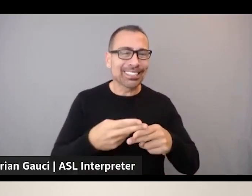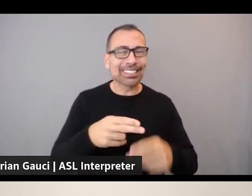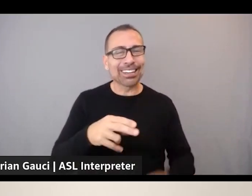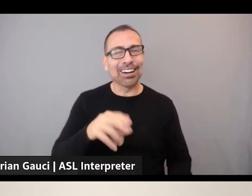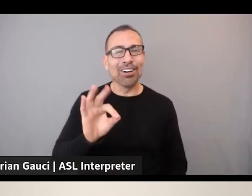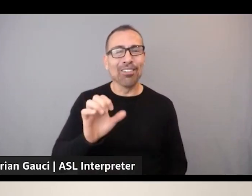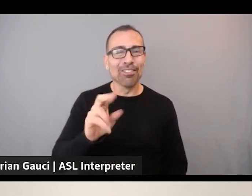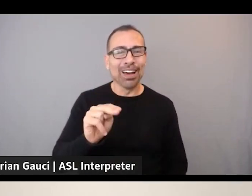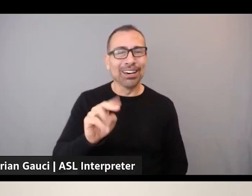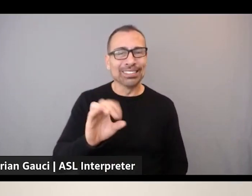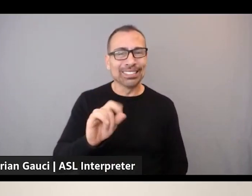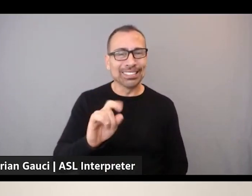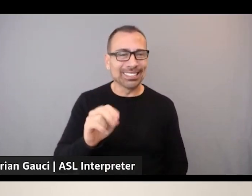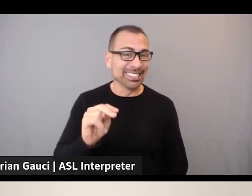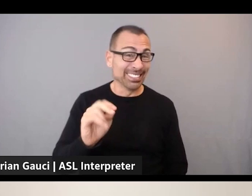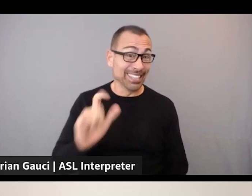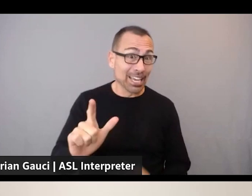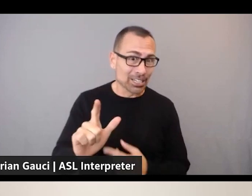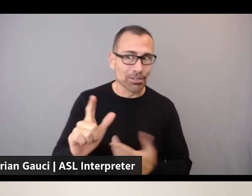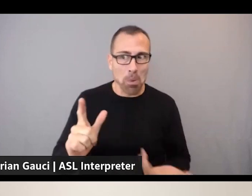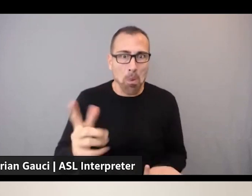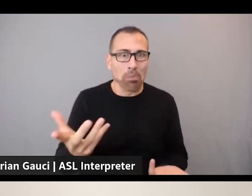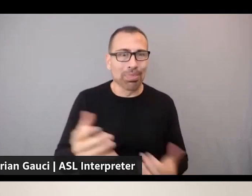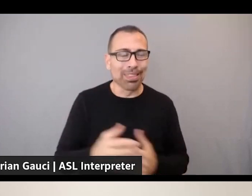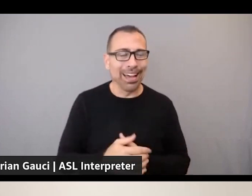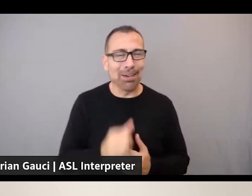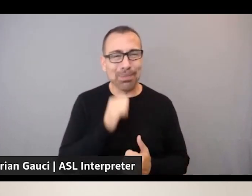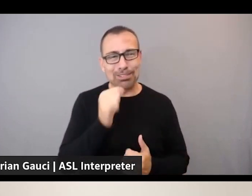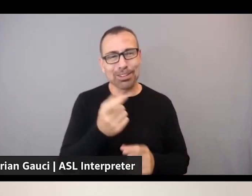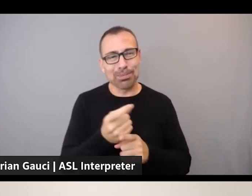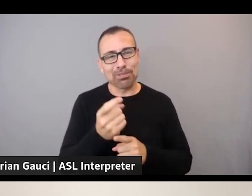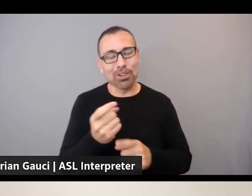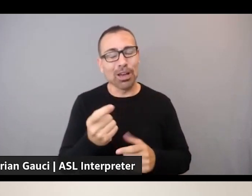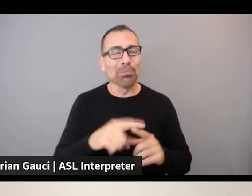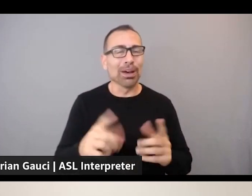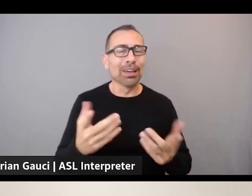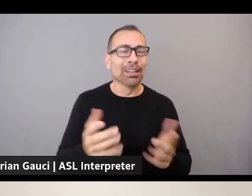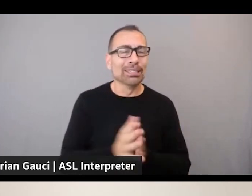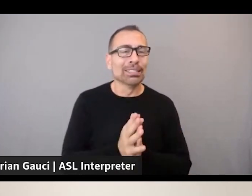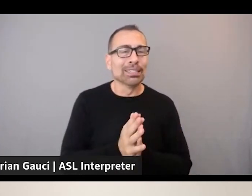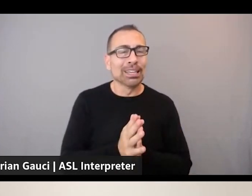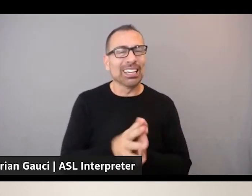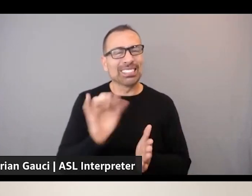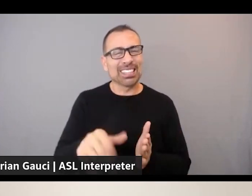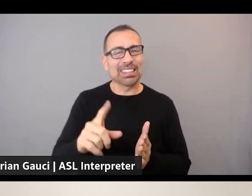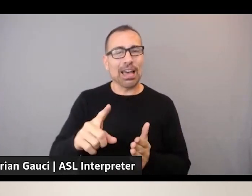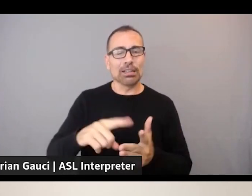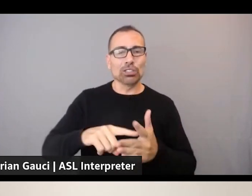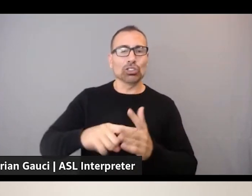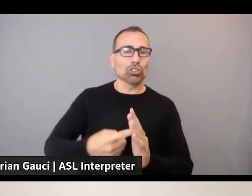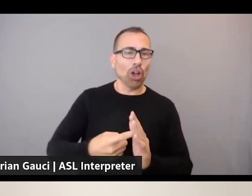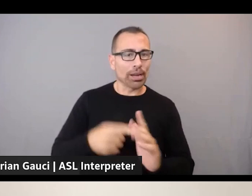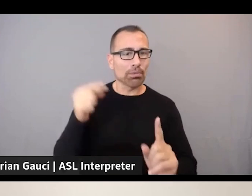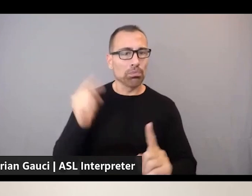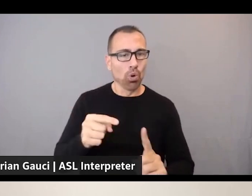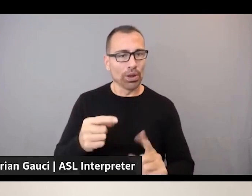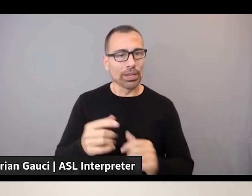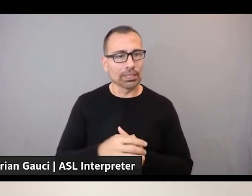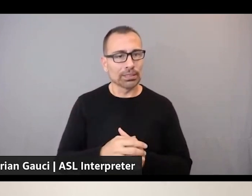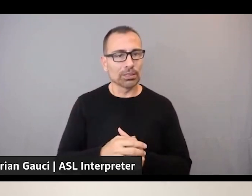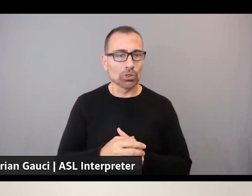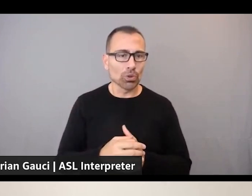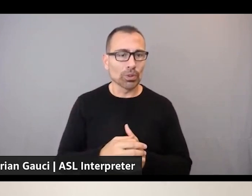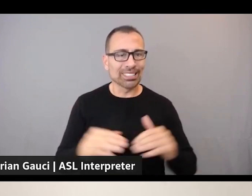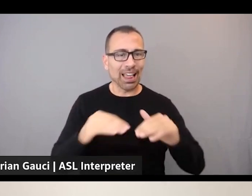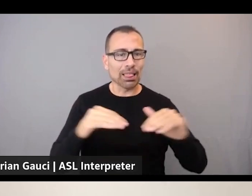Bedrock. I can't help it, but it is that starting point, right? Because it really gets you that out